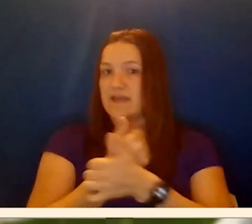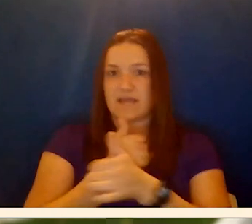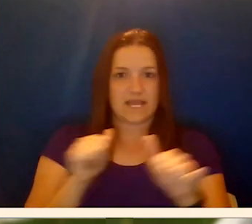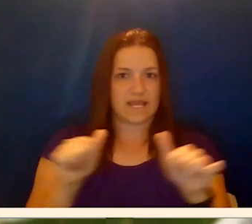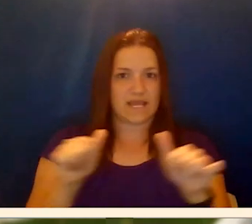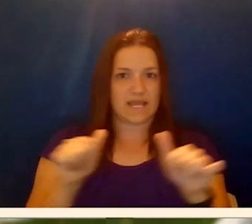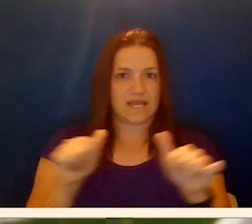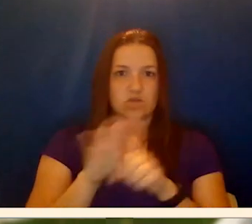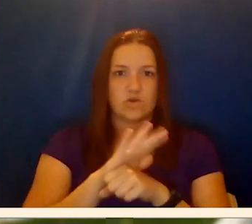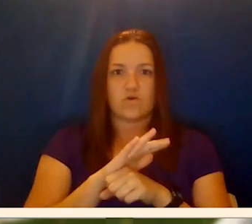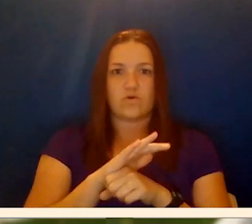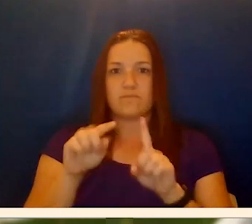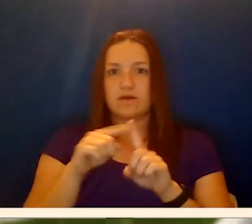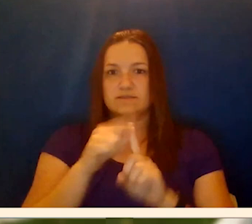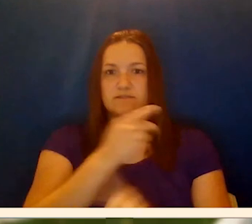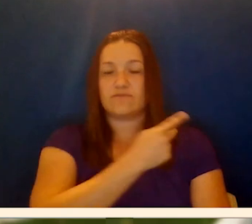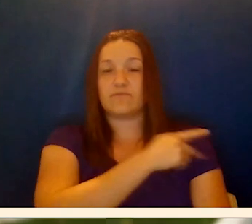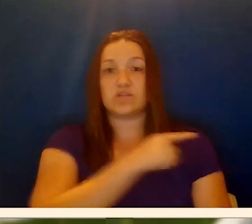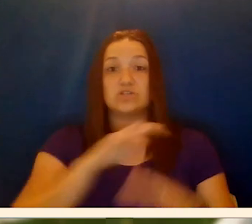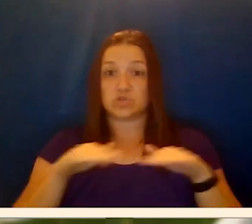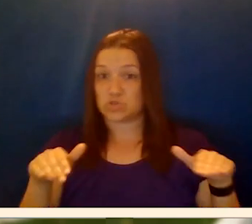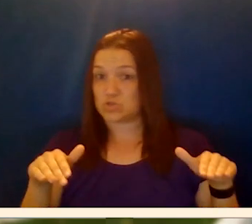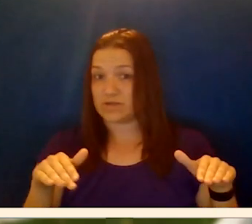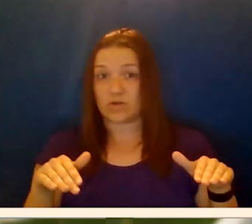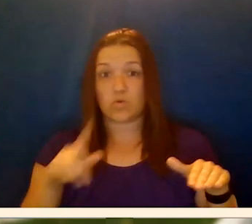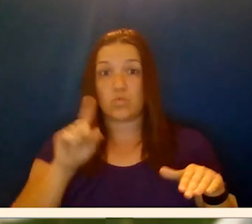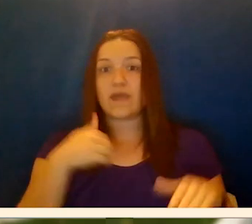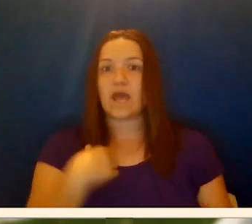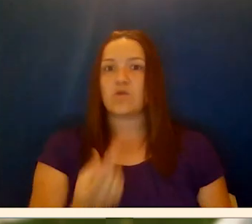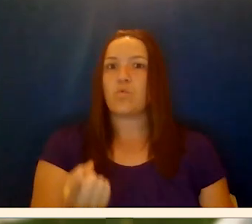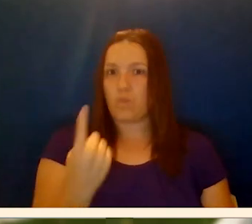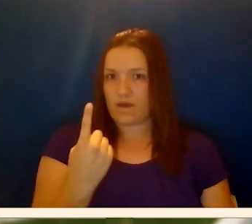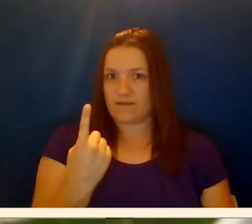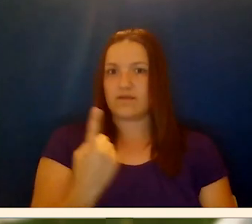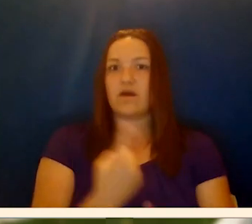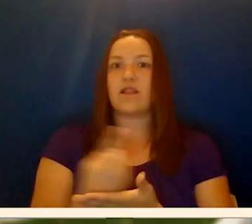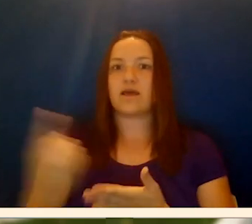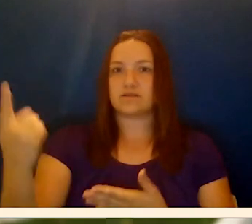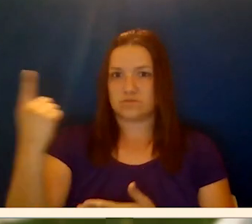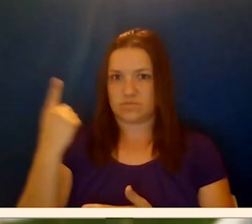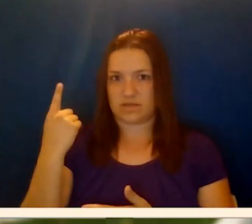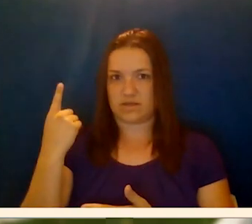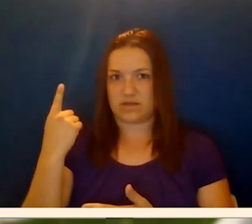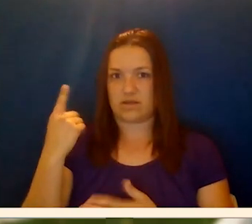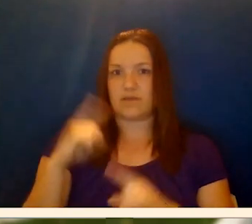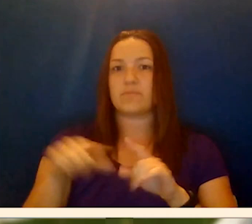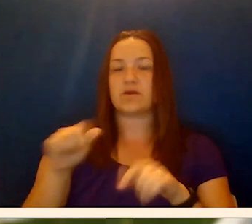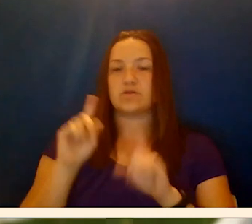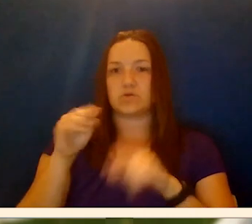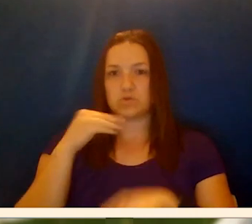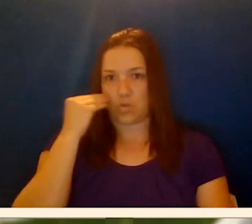COVID positive pediatric patients. We did have one about a week ago, but that patient was discharged.